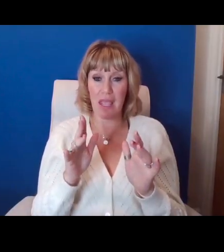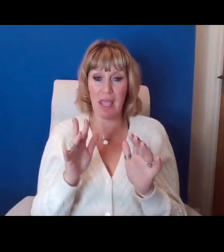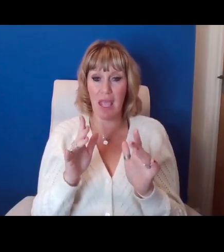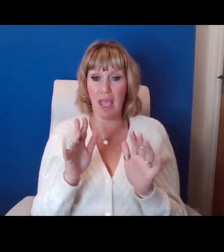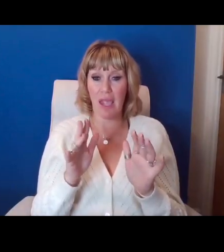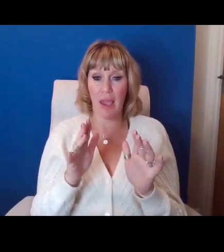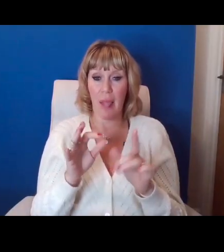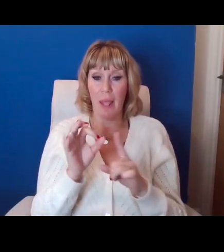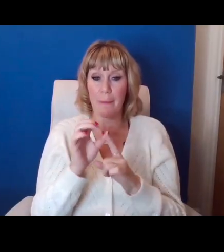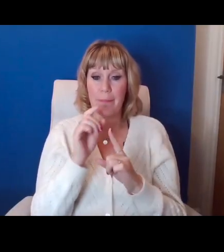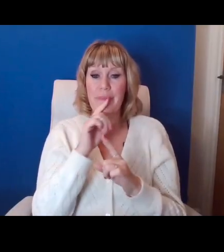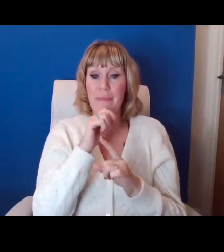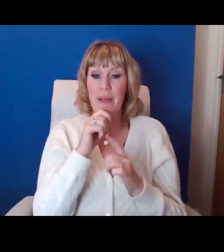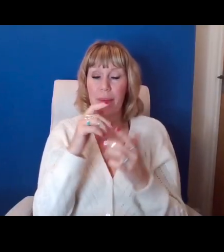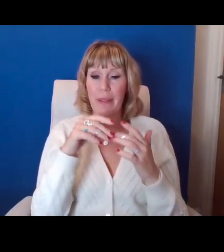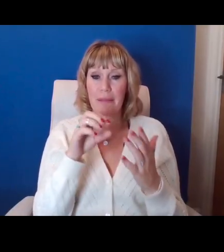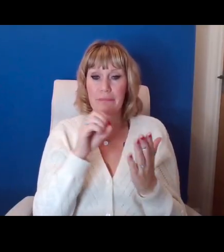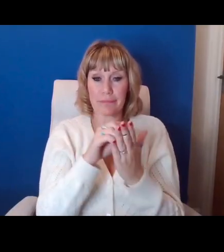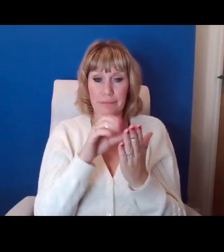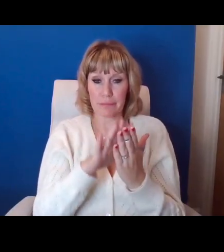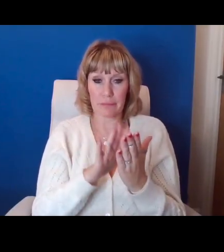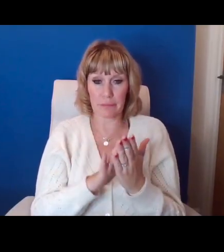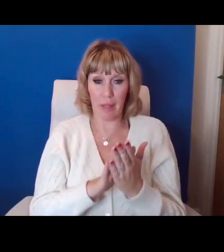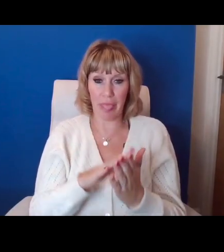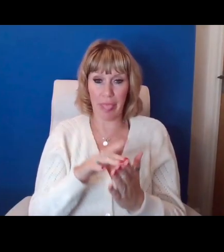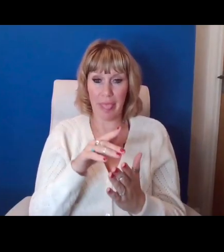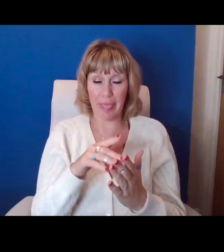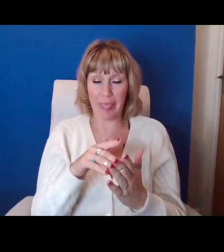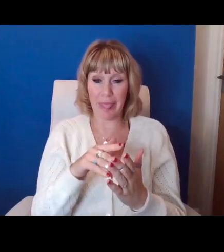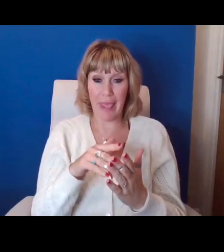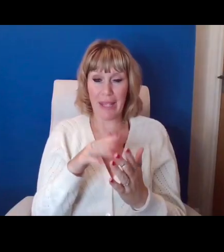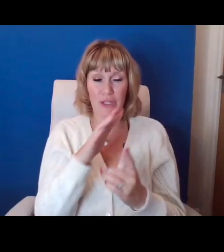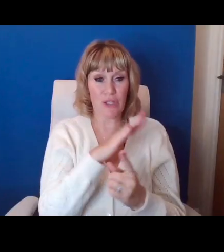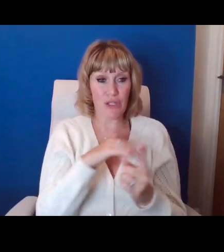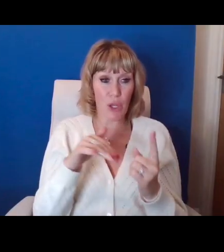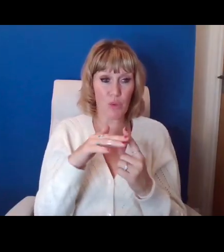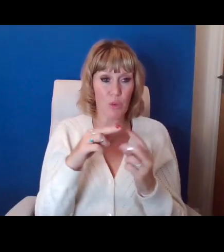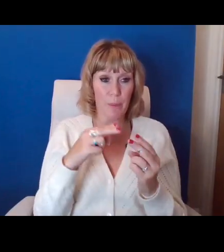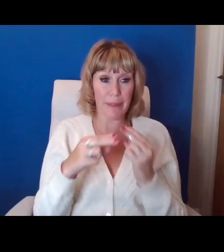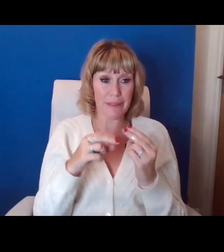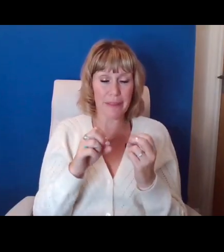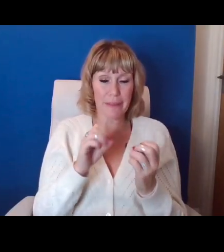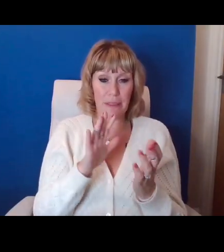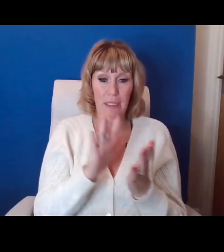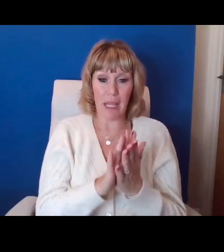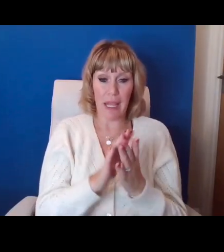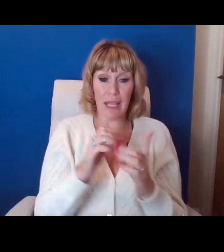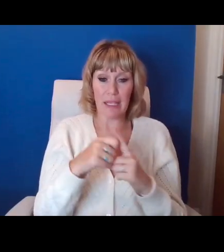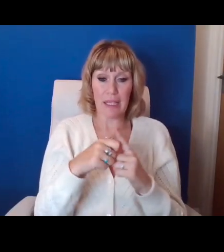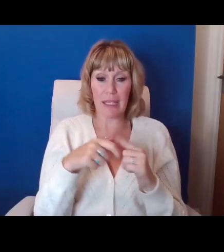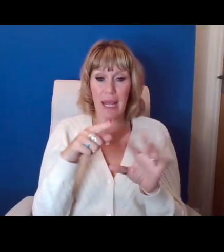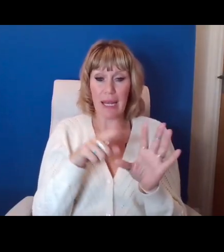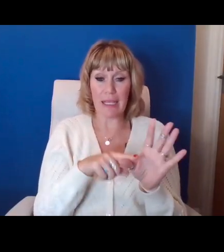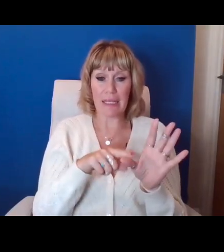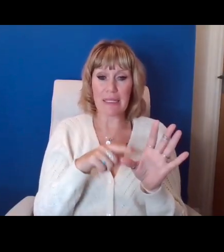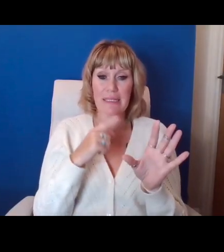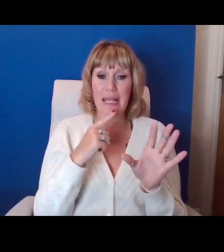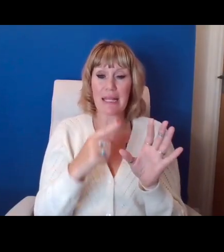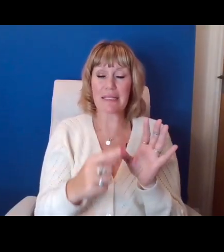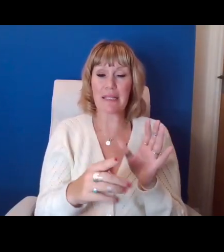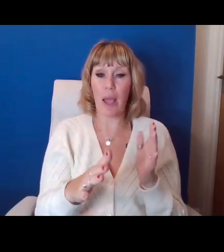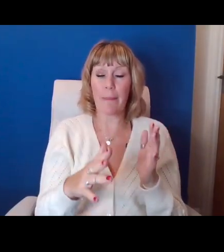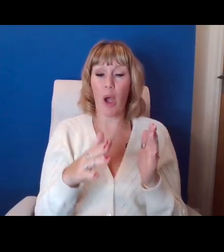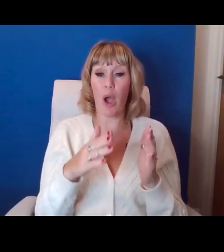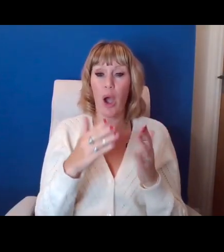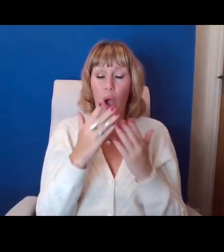people have been putting their social media into the chat as well. Kelly says, honoured to be part of this with every one of you,